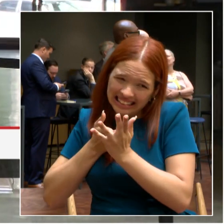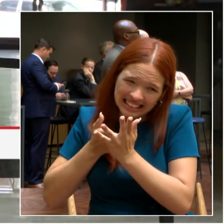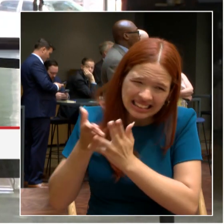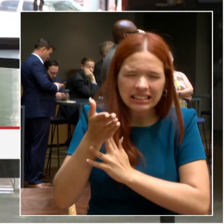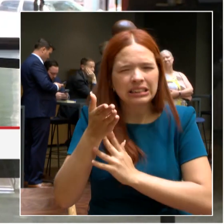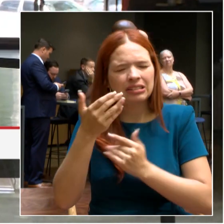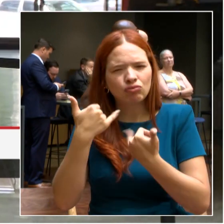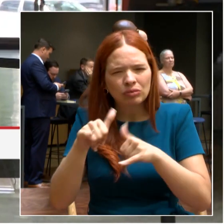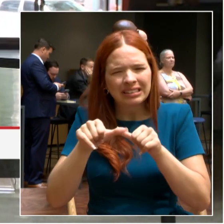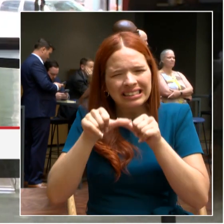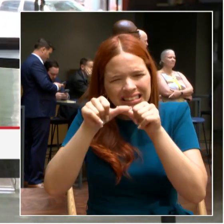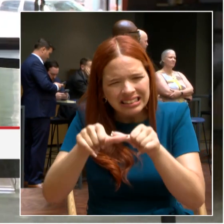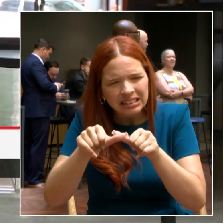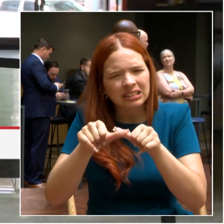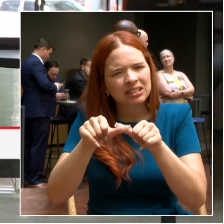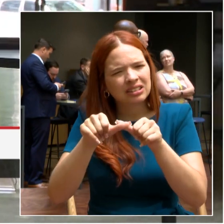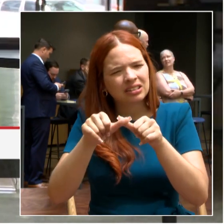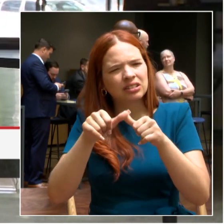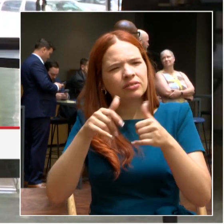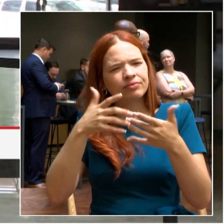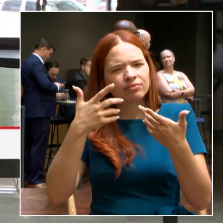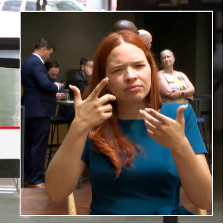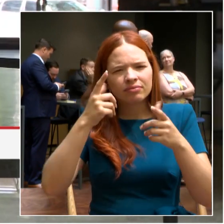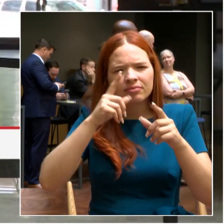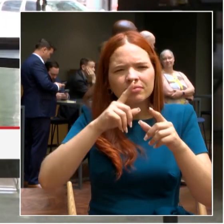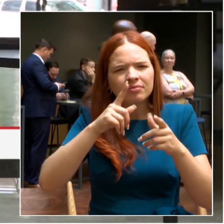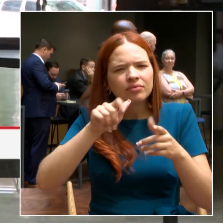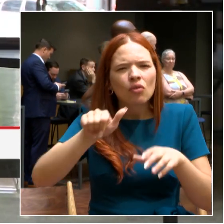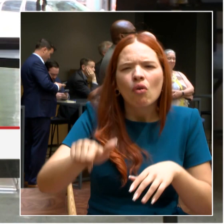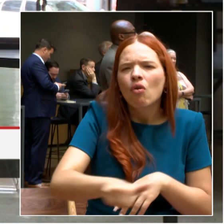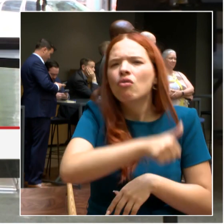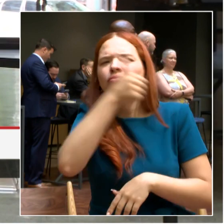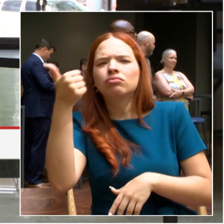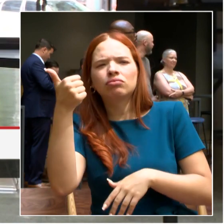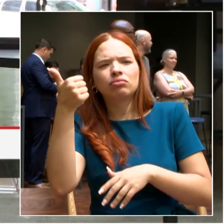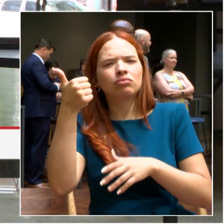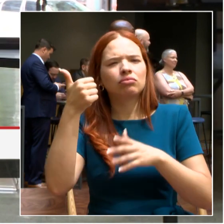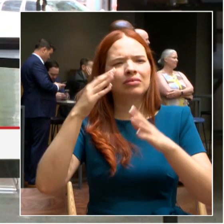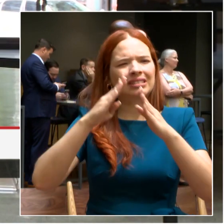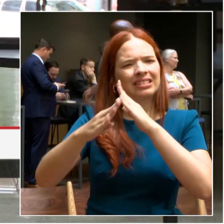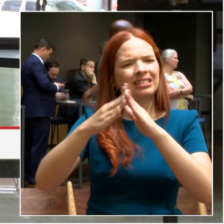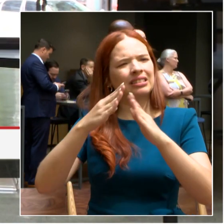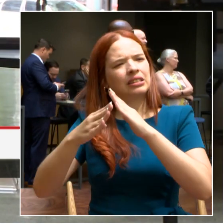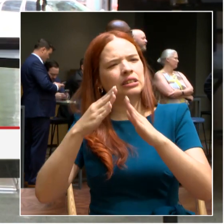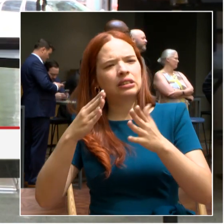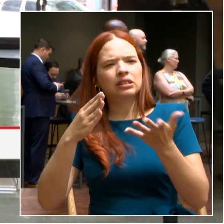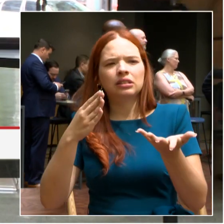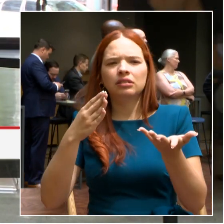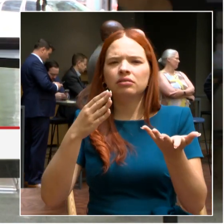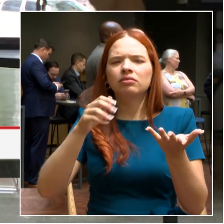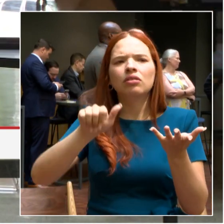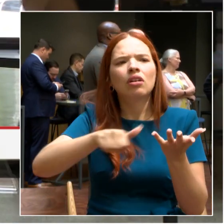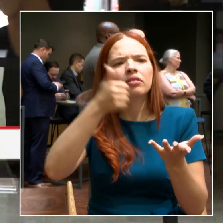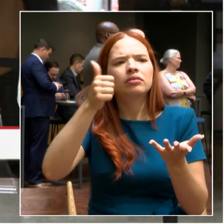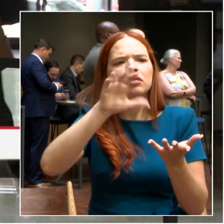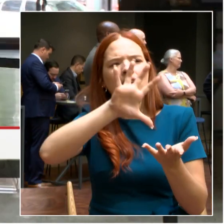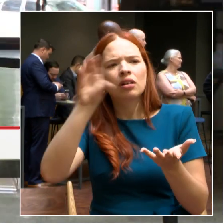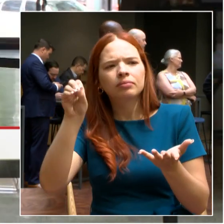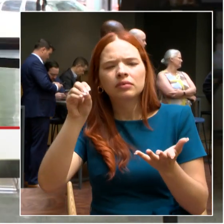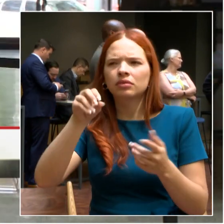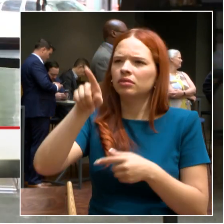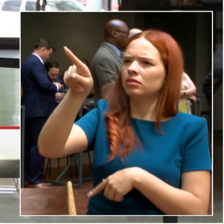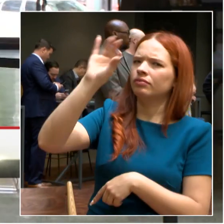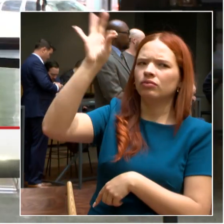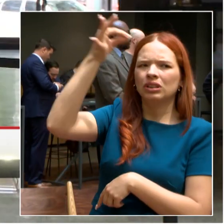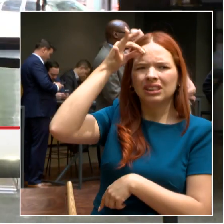me to participate because they wanted to see other employers to see how the federal government was thinking about health and safety of its